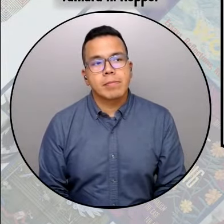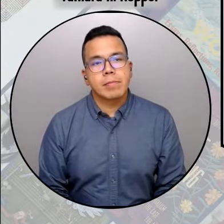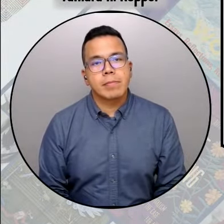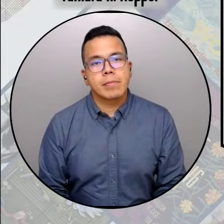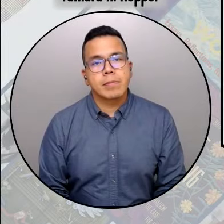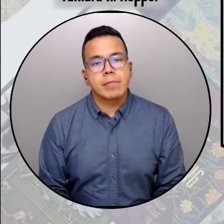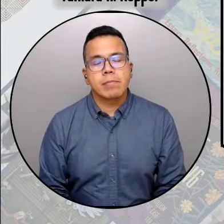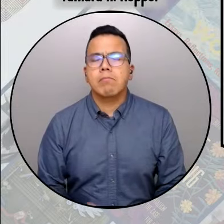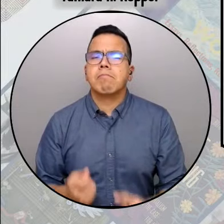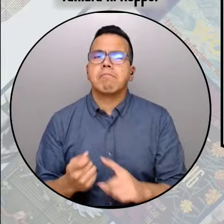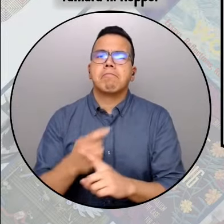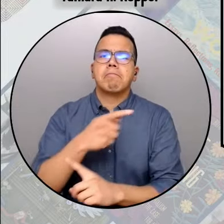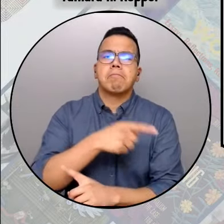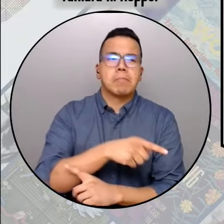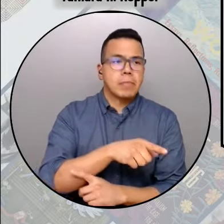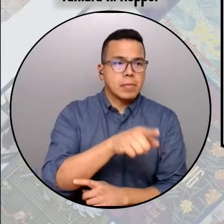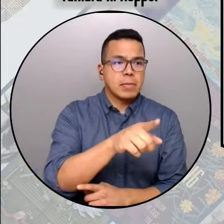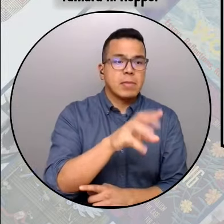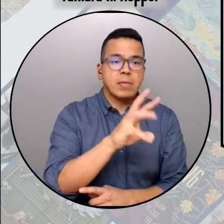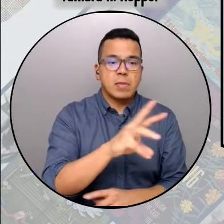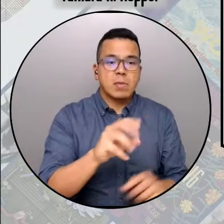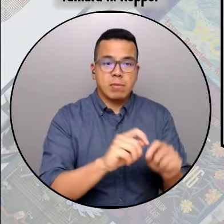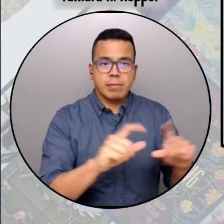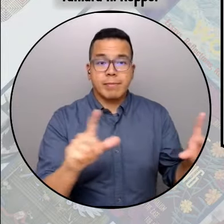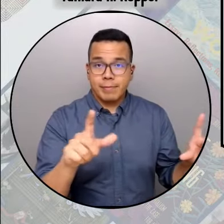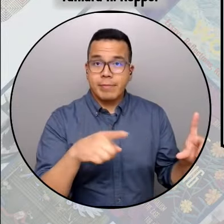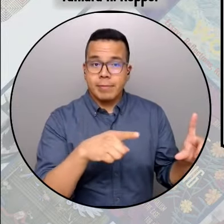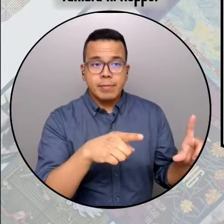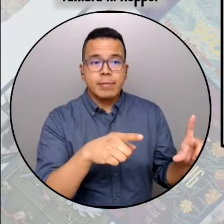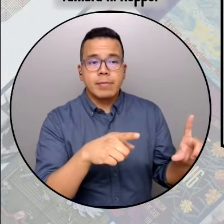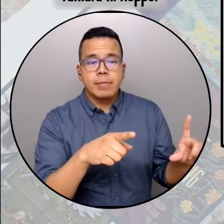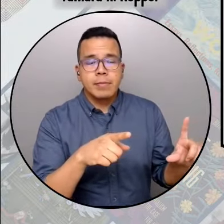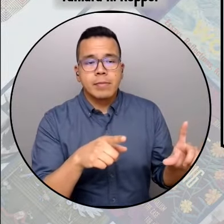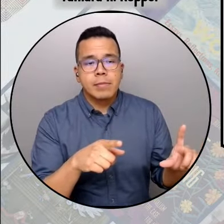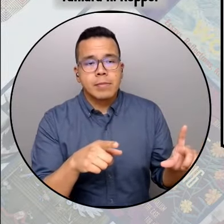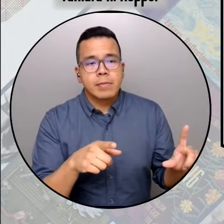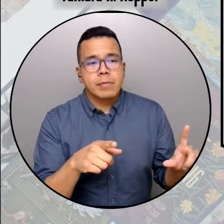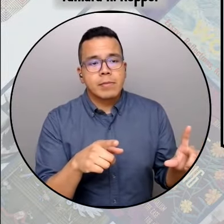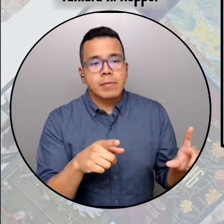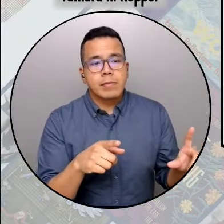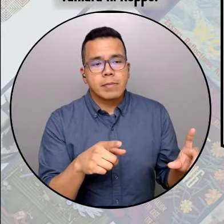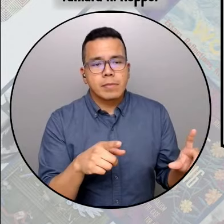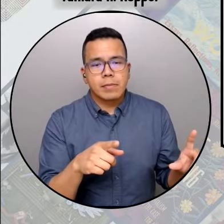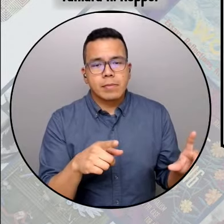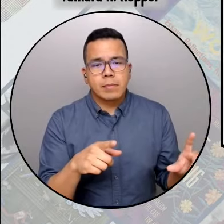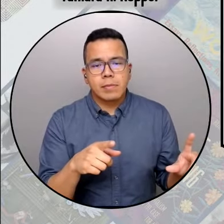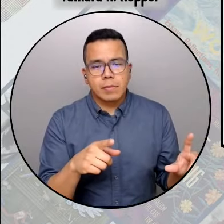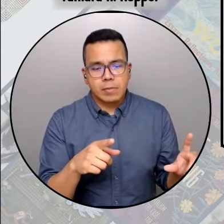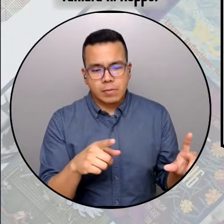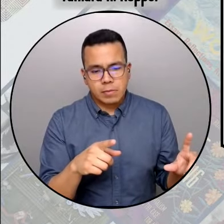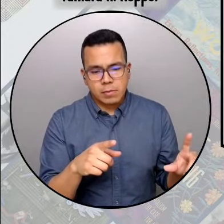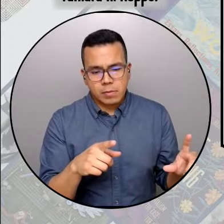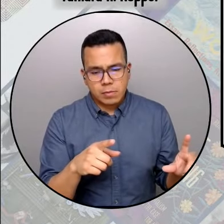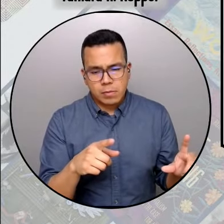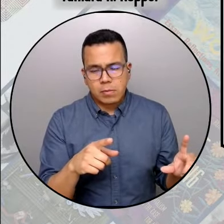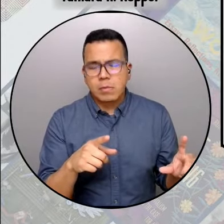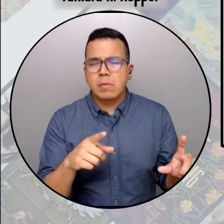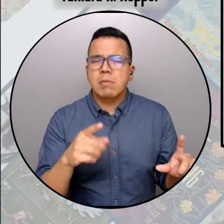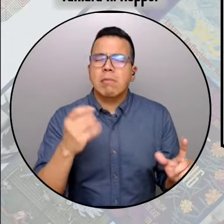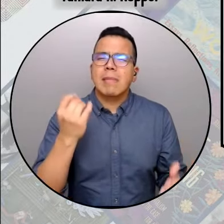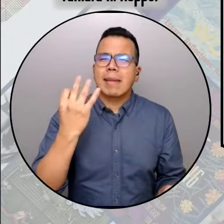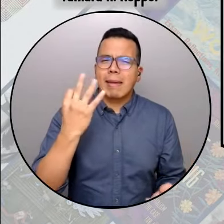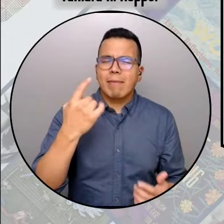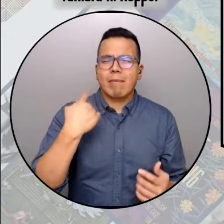okay, we go to the website I was just at. Awesome. All right. Now, when we're thinking about kind of reforms to the detention